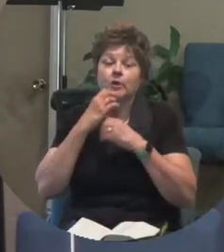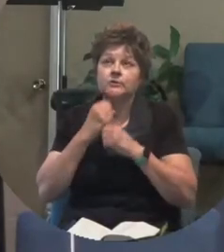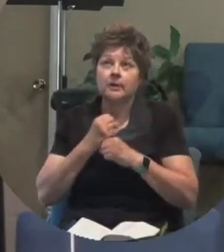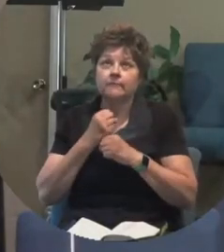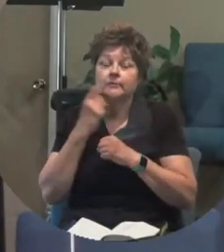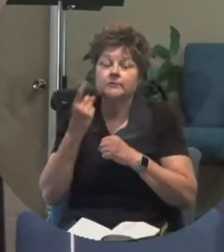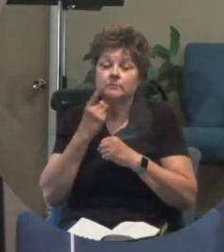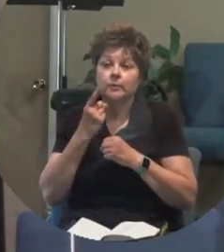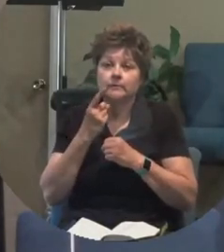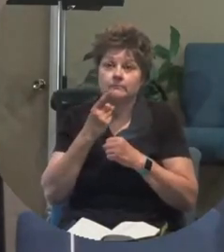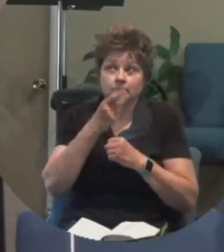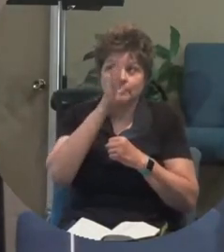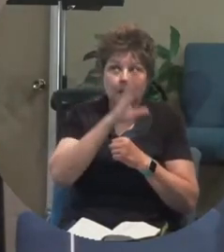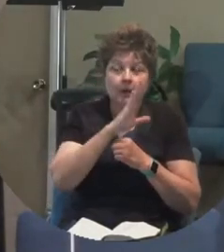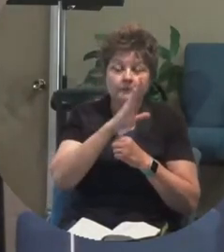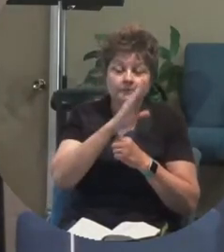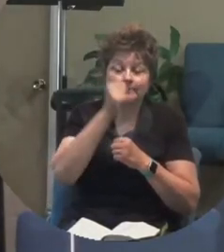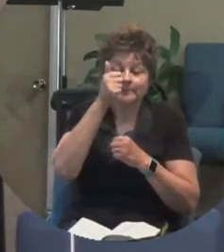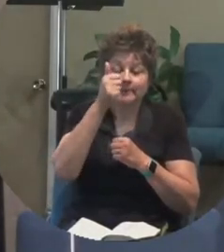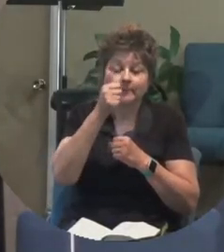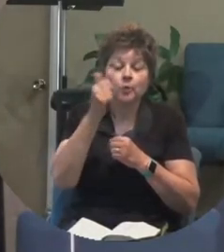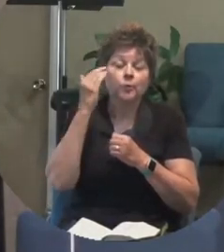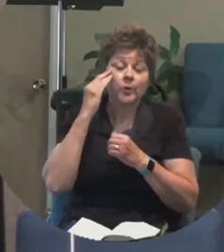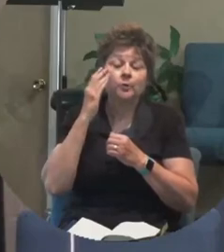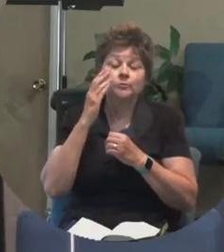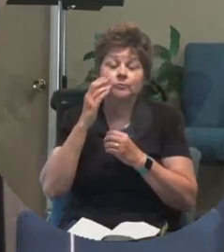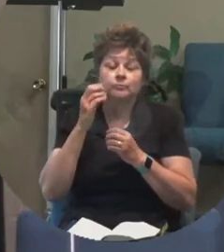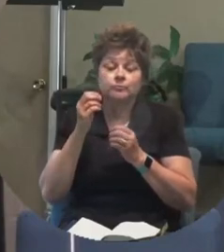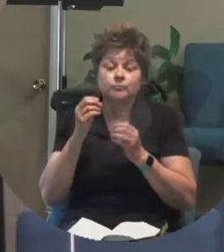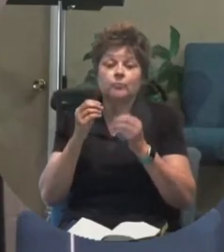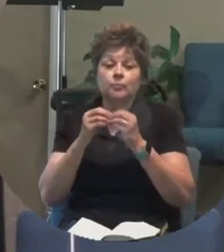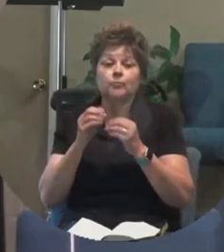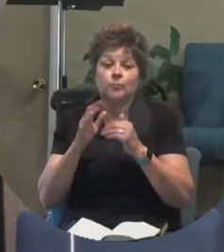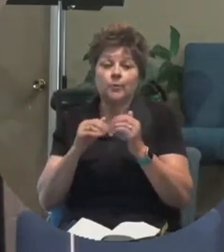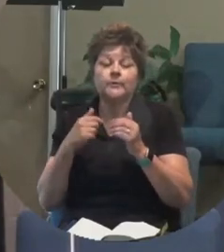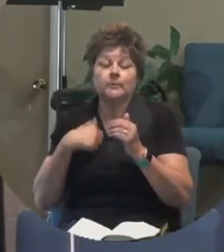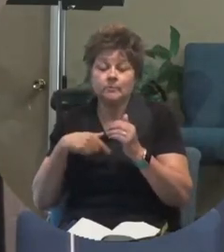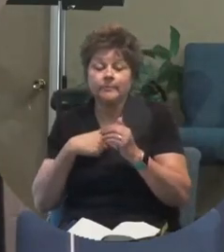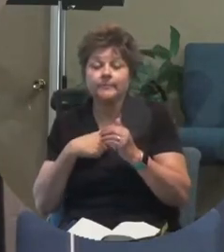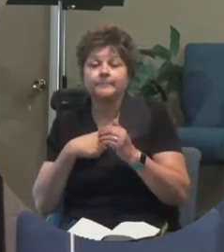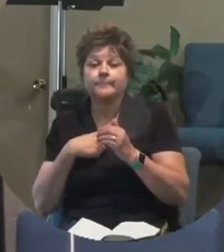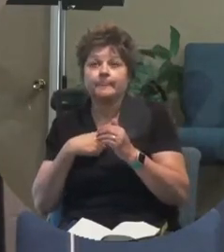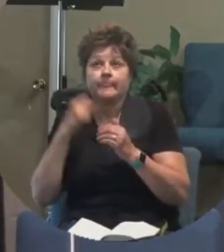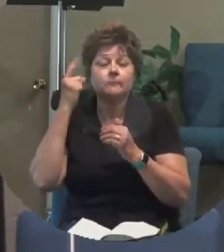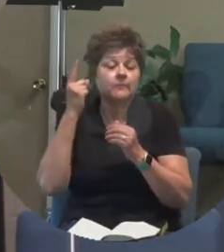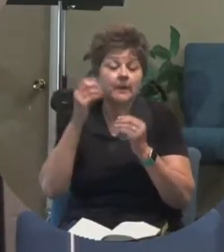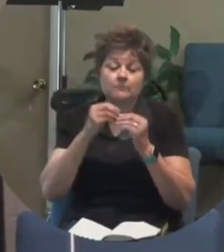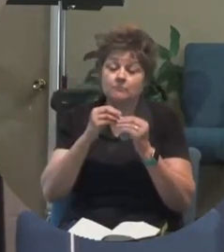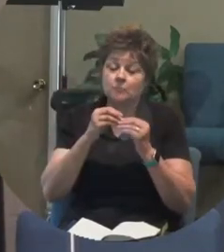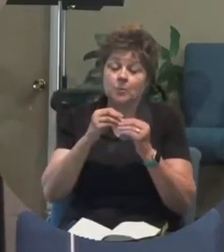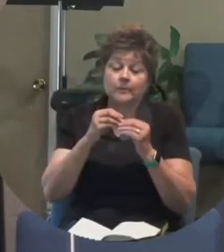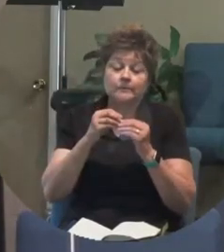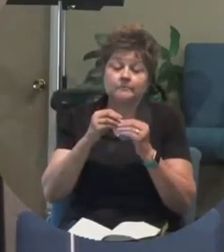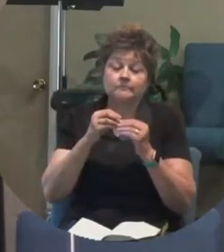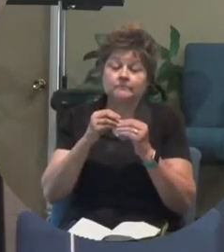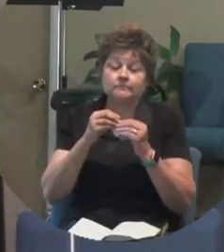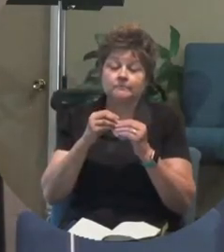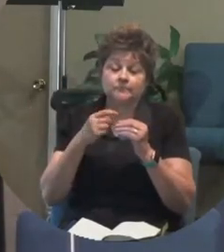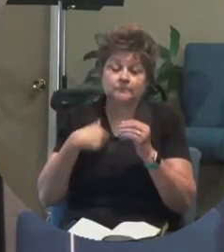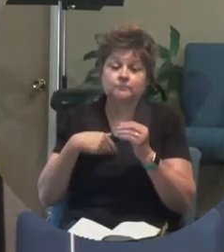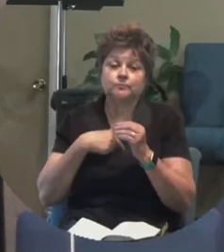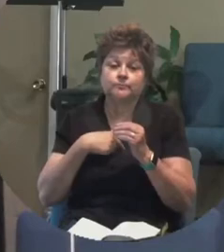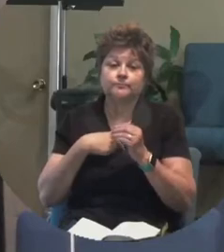God, who knows more than we do, who understands more than we do, who